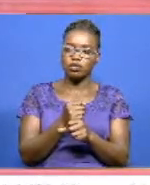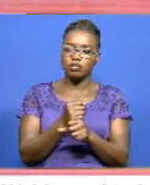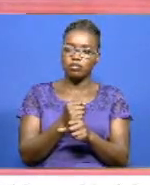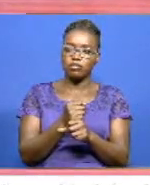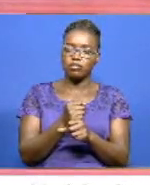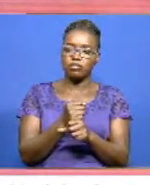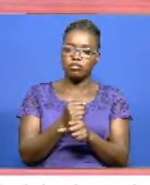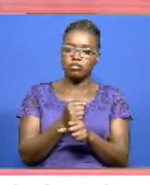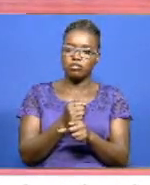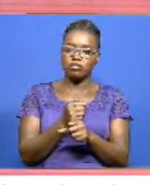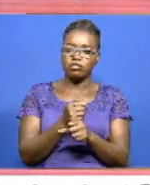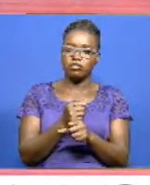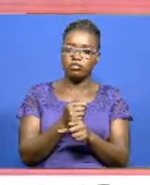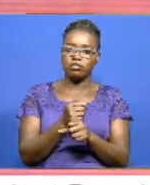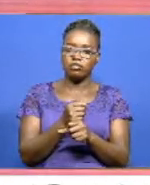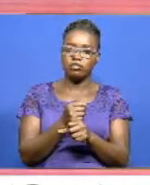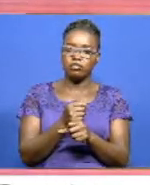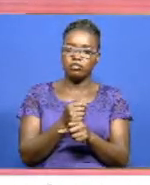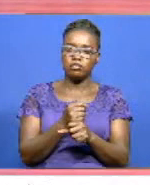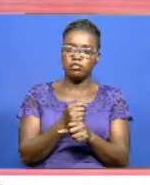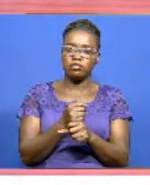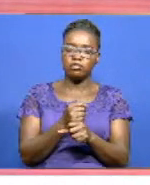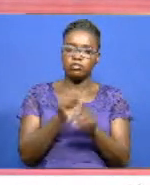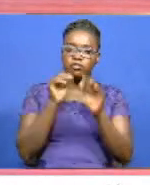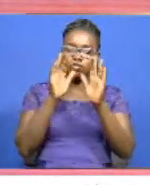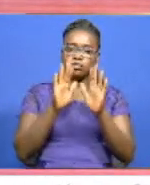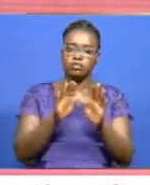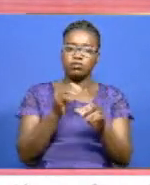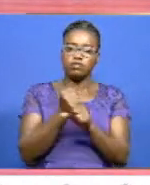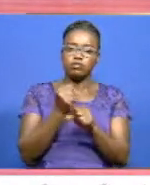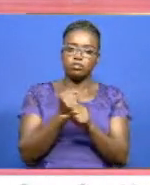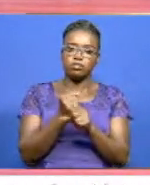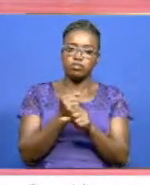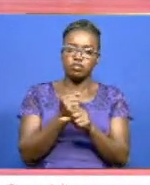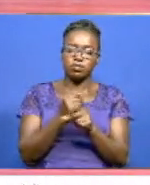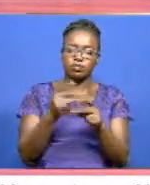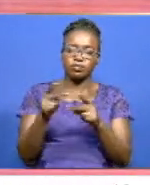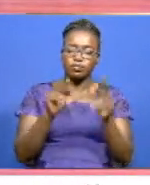The recruitment of necessary staff remains